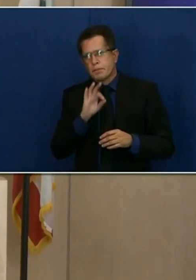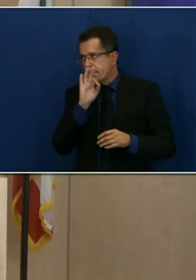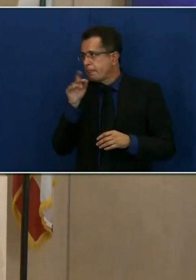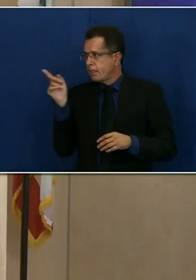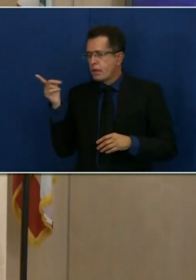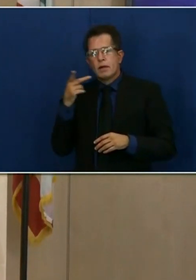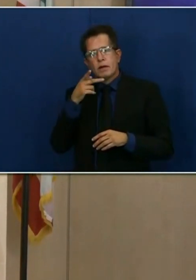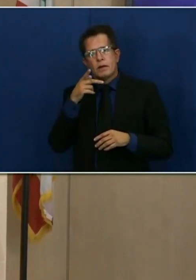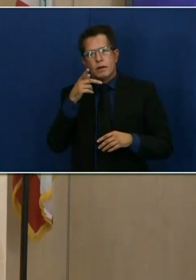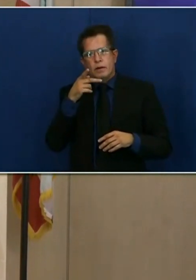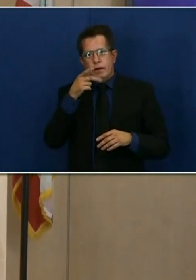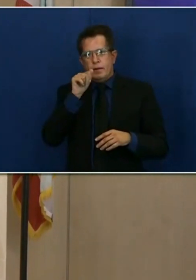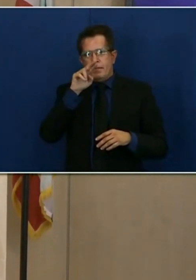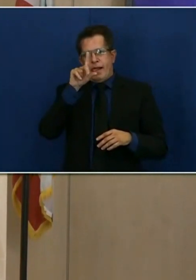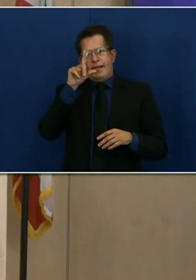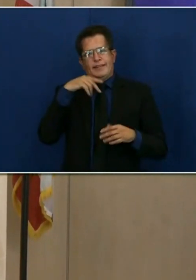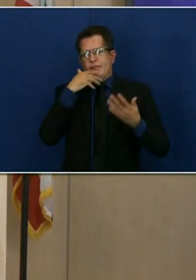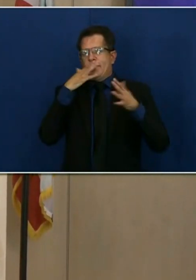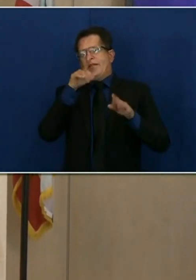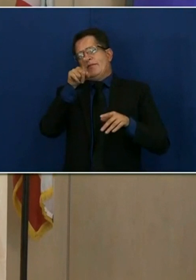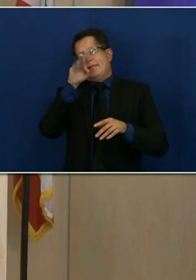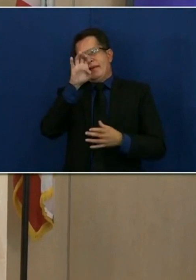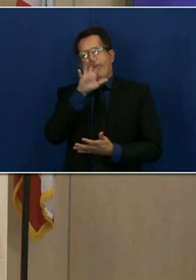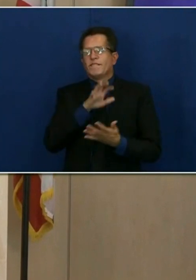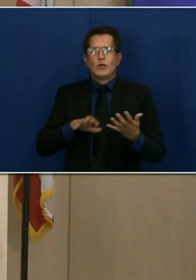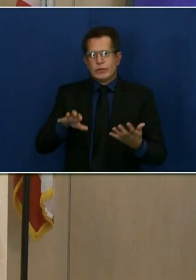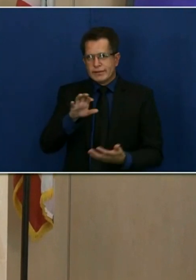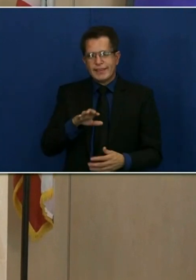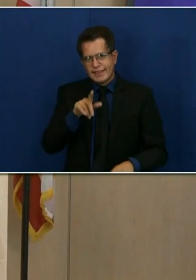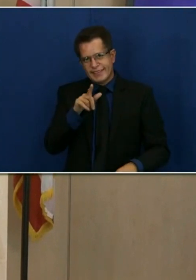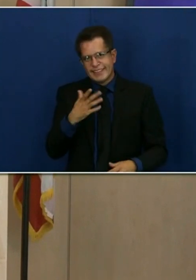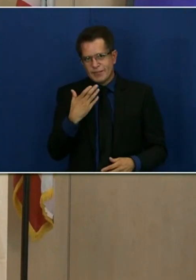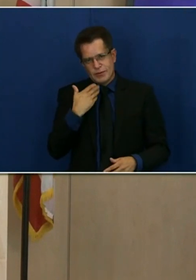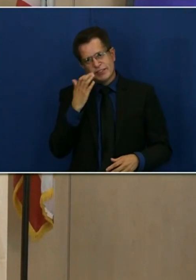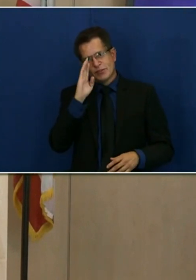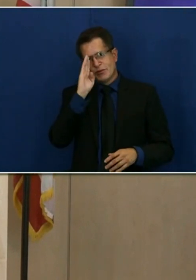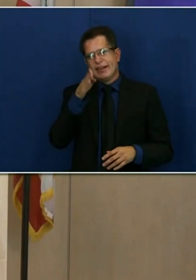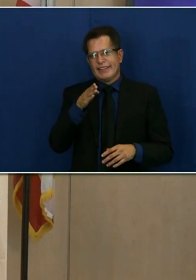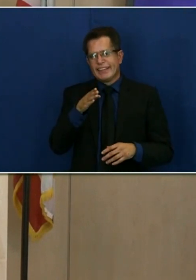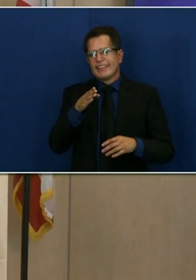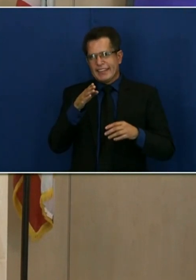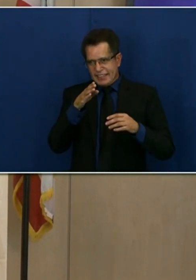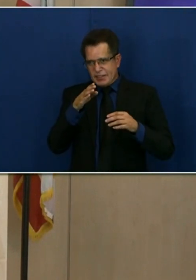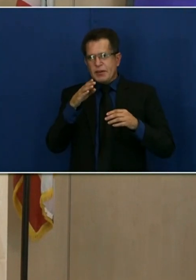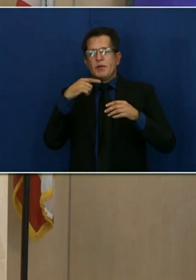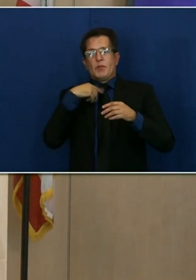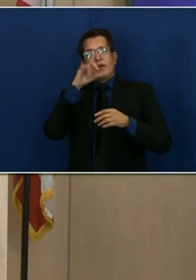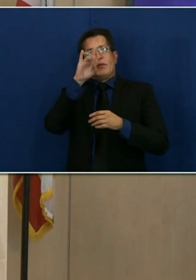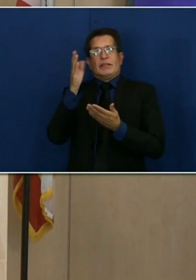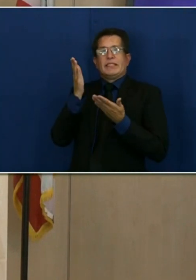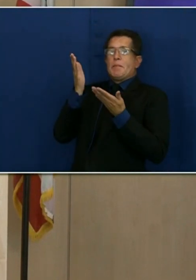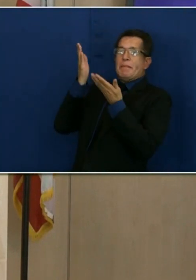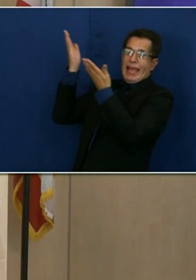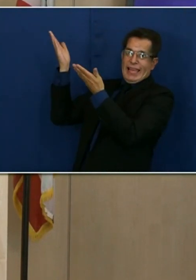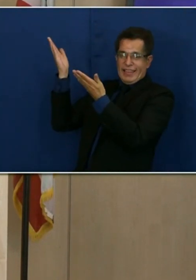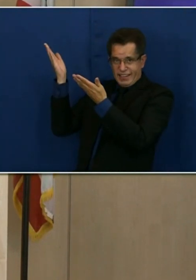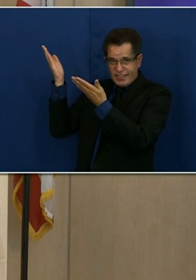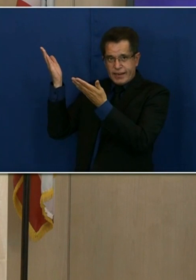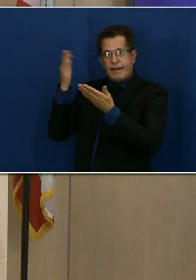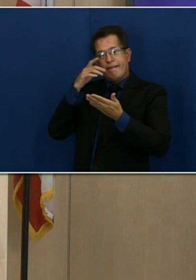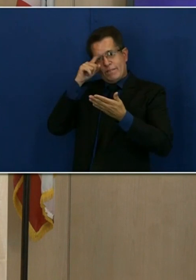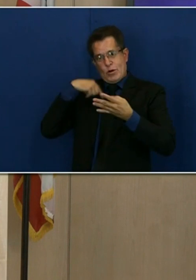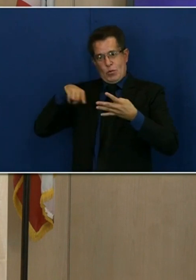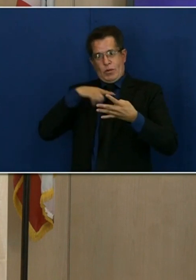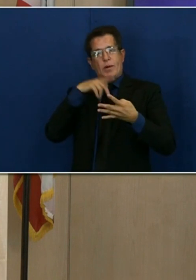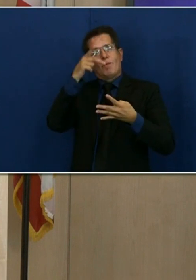Well, Paul, we don't want you to be confused. Typically, when we submit an adjudication intent, if we are in purple,